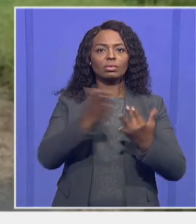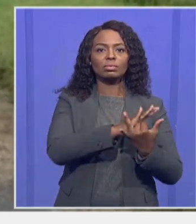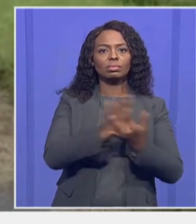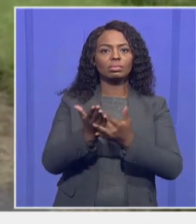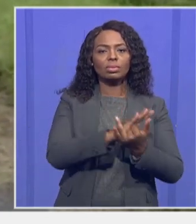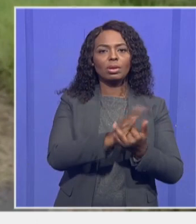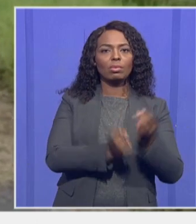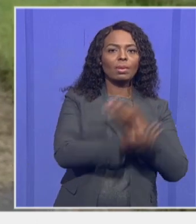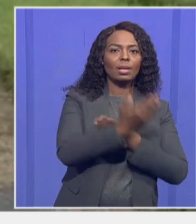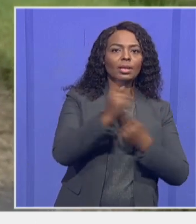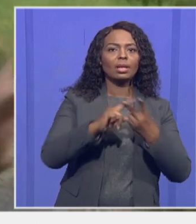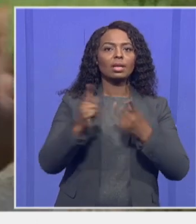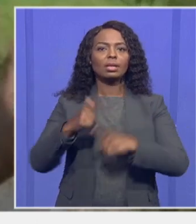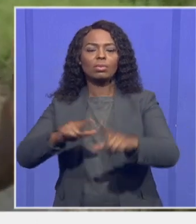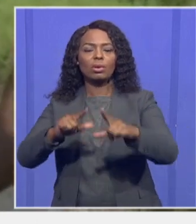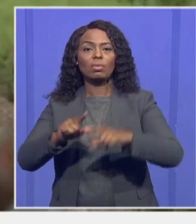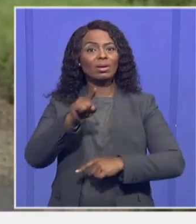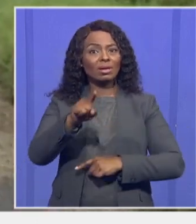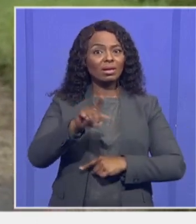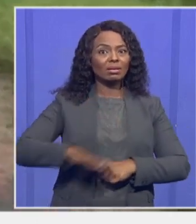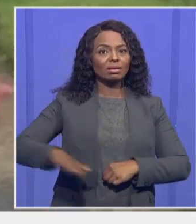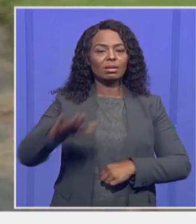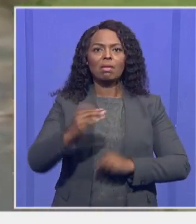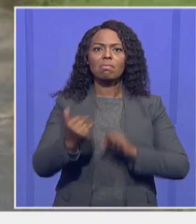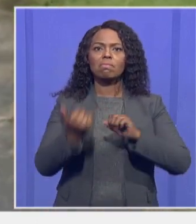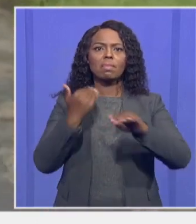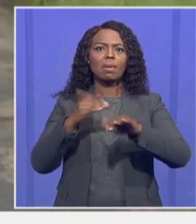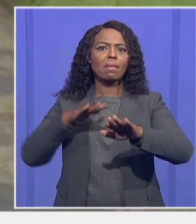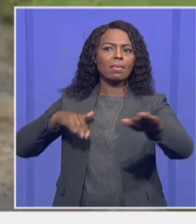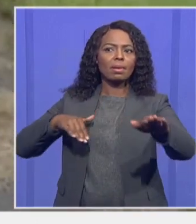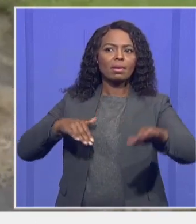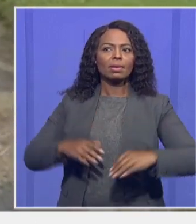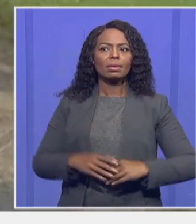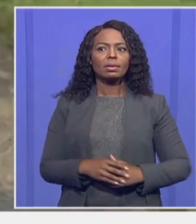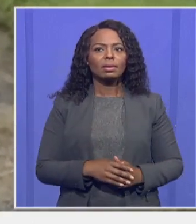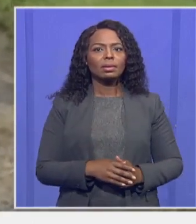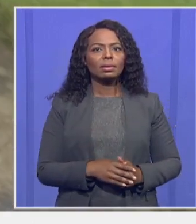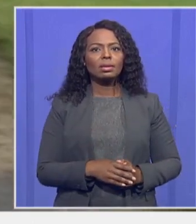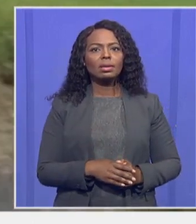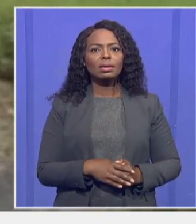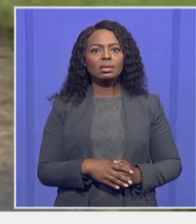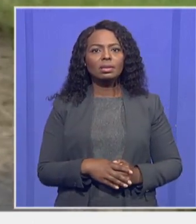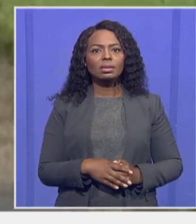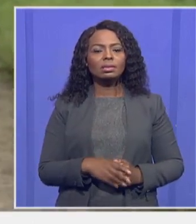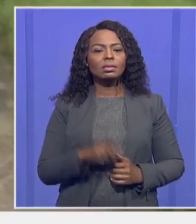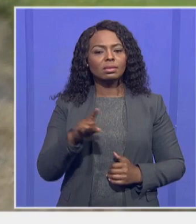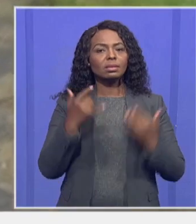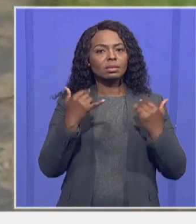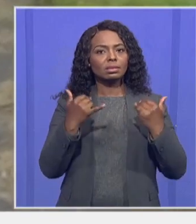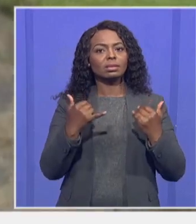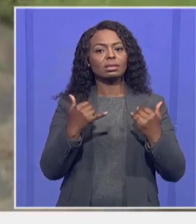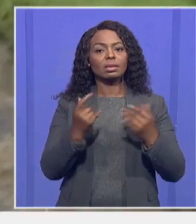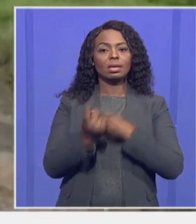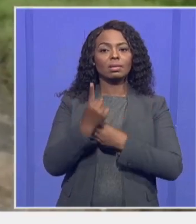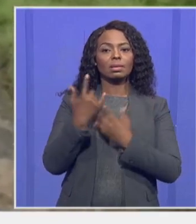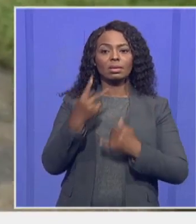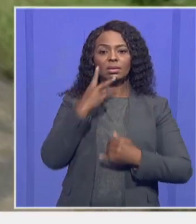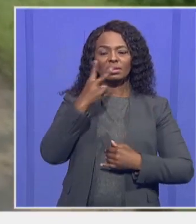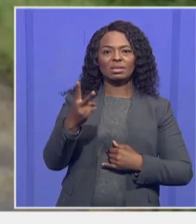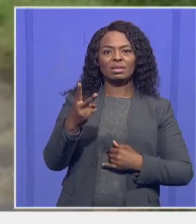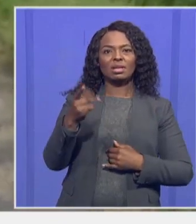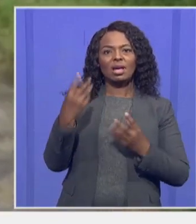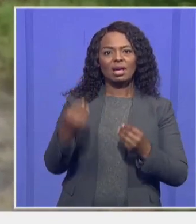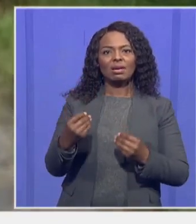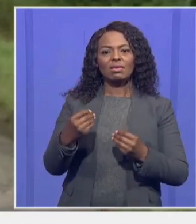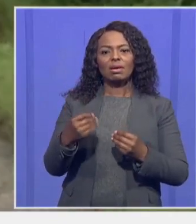busiest roads. And as you can see on my left-hand side, I'll ask Azwi just to show you what is happening. We are seeing part